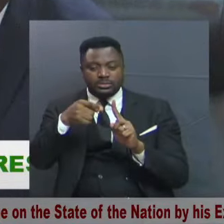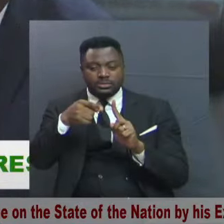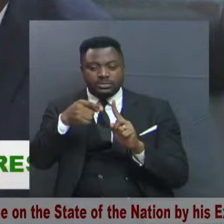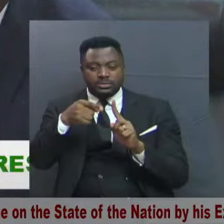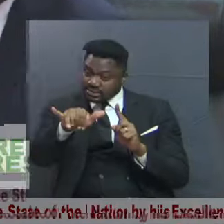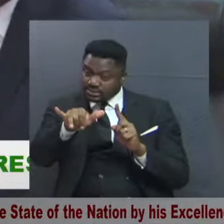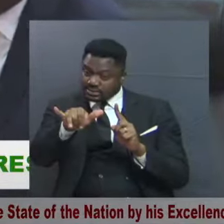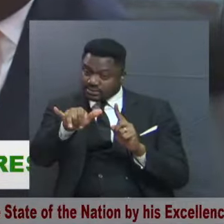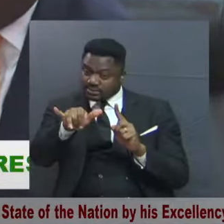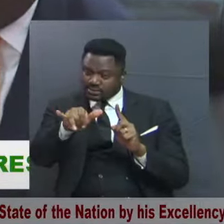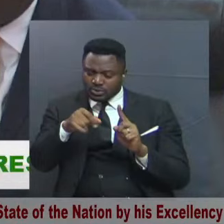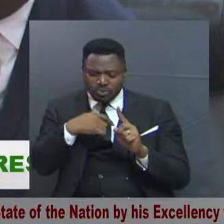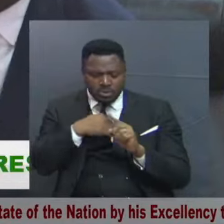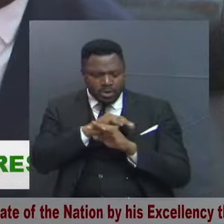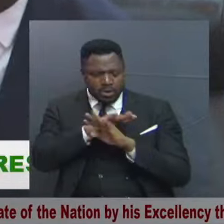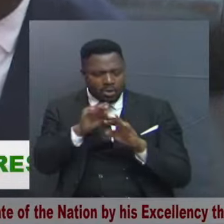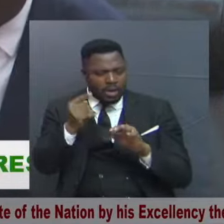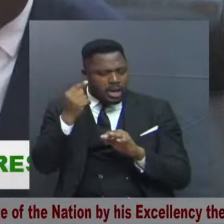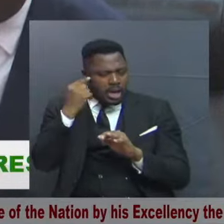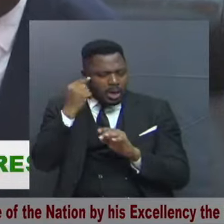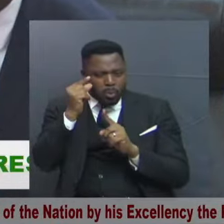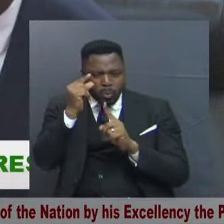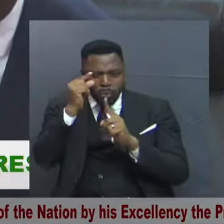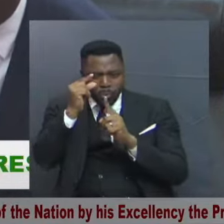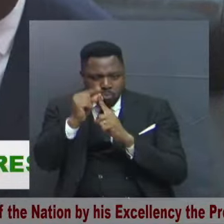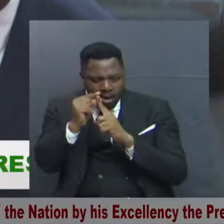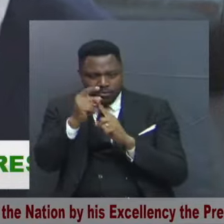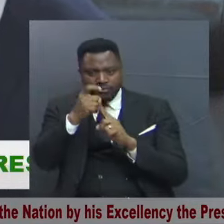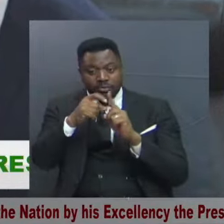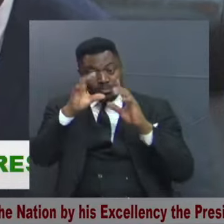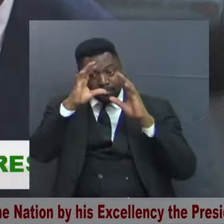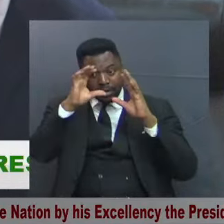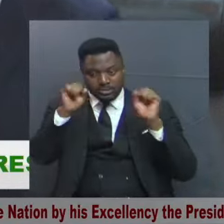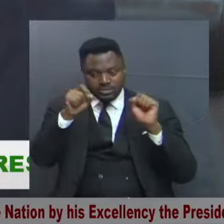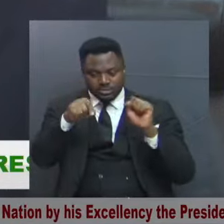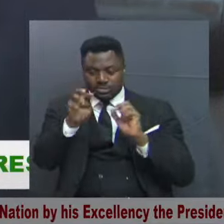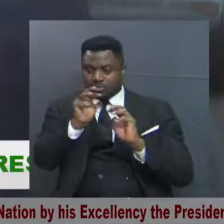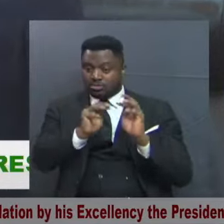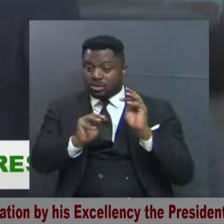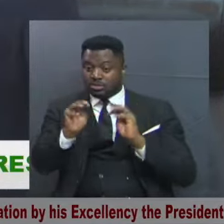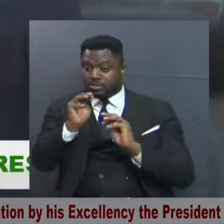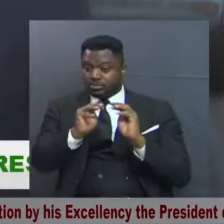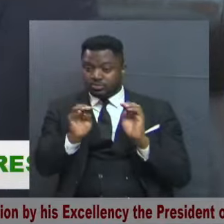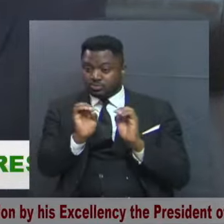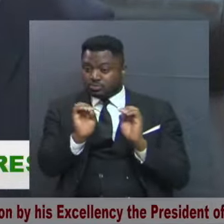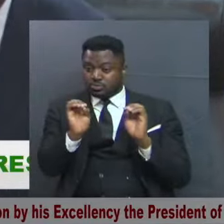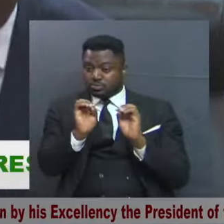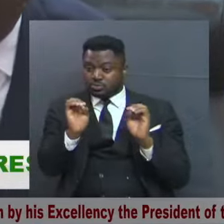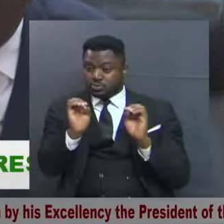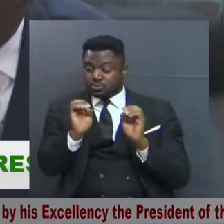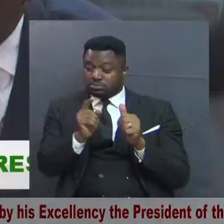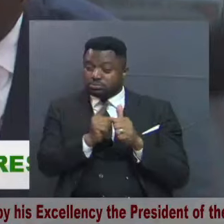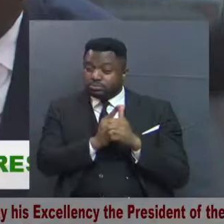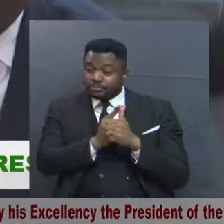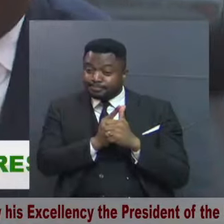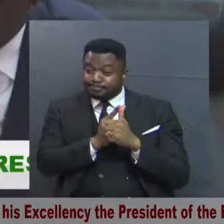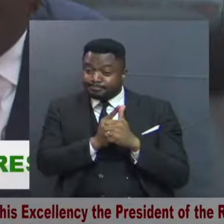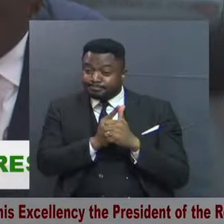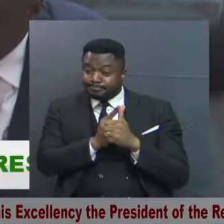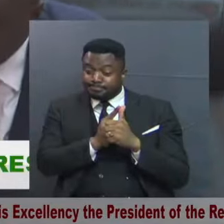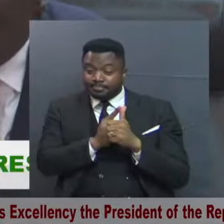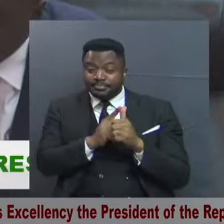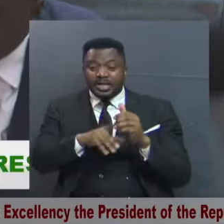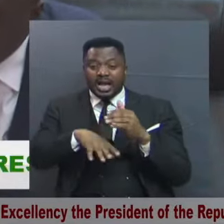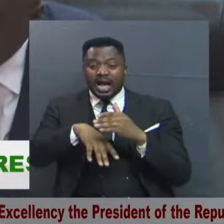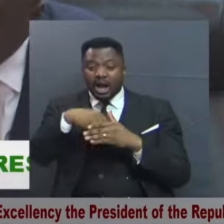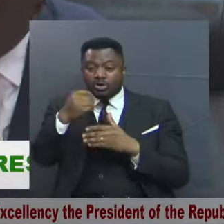yet we did not hear a word from our president on this matter Mr Speaker out